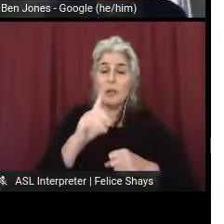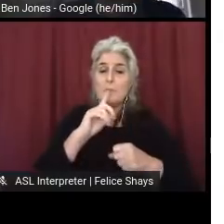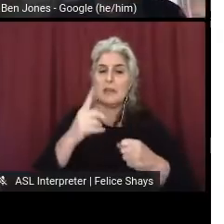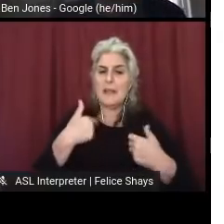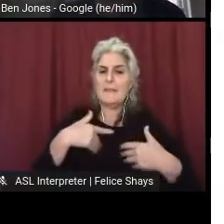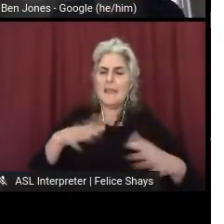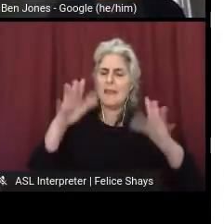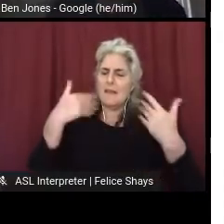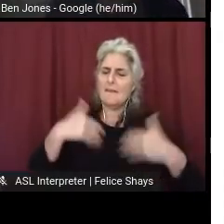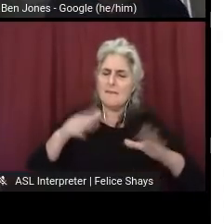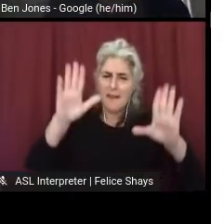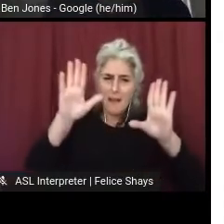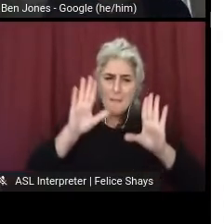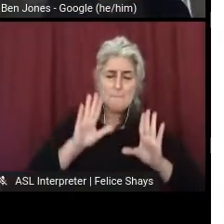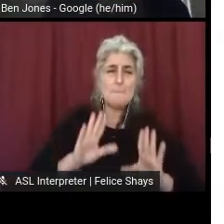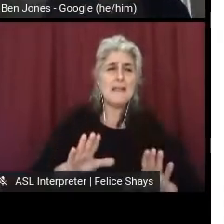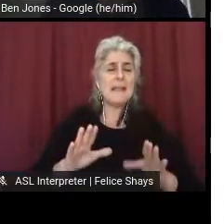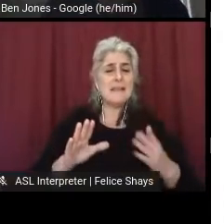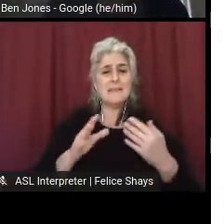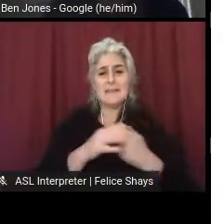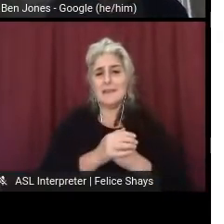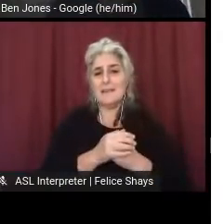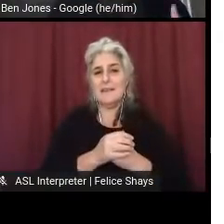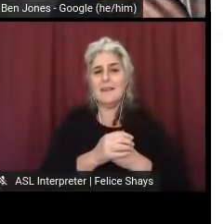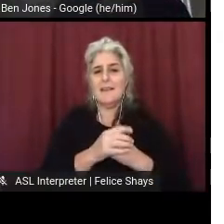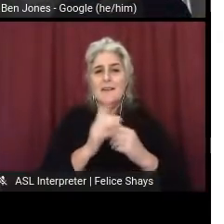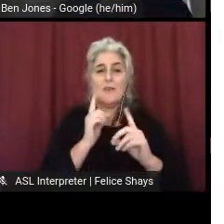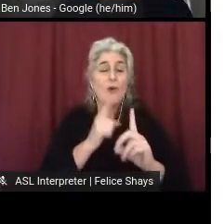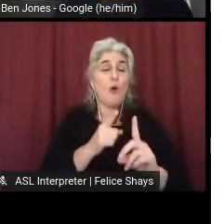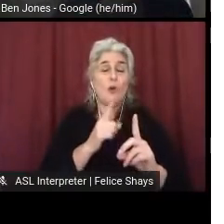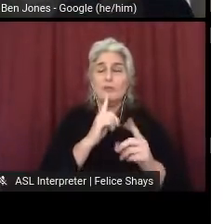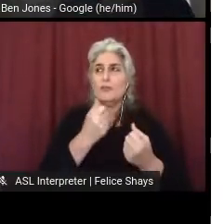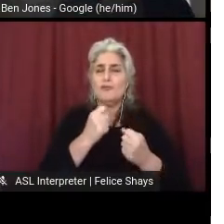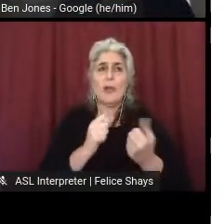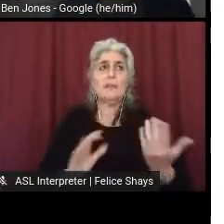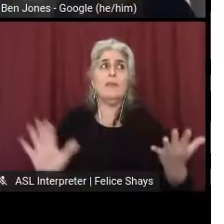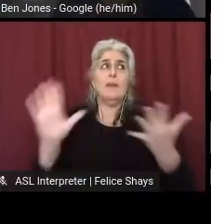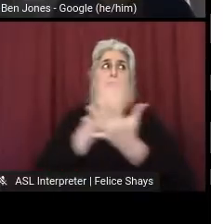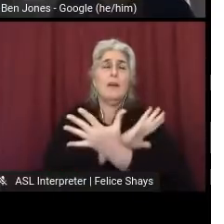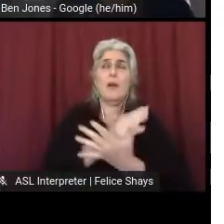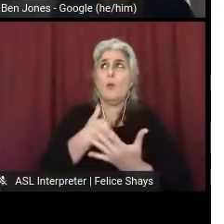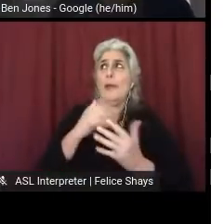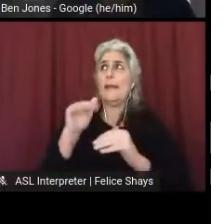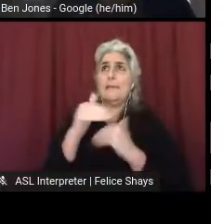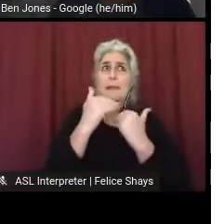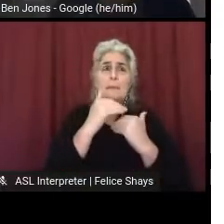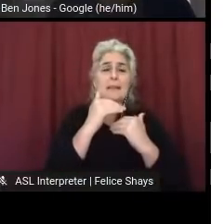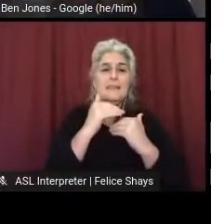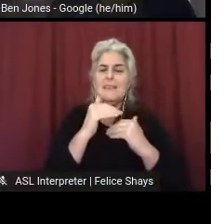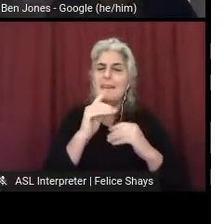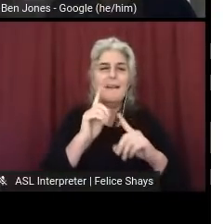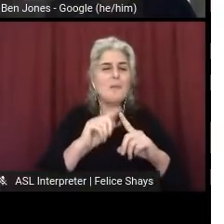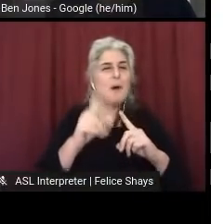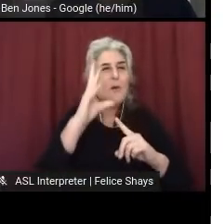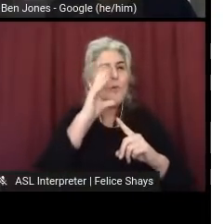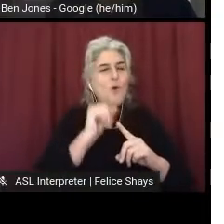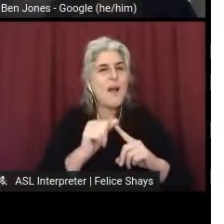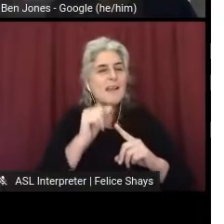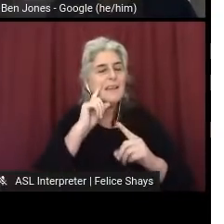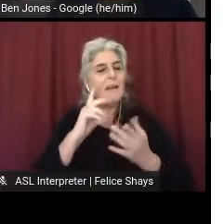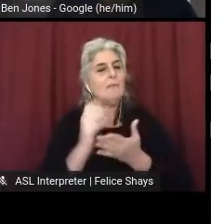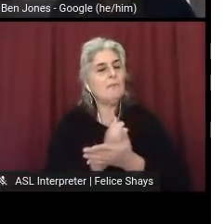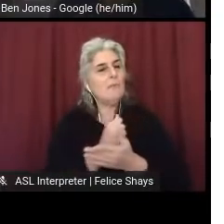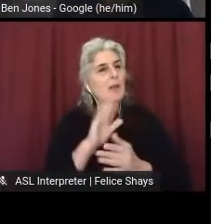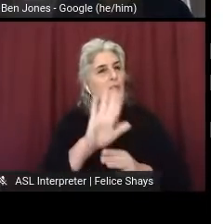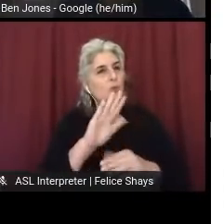to mask the fact that they have constraints rather than thinking about the kinds of stories that they could tell because of those